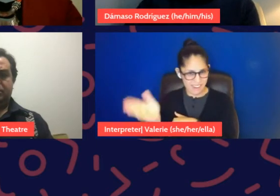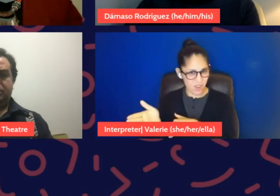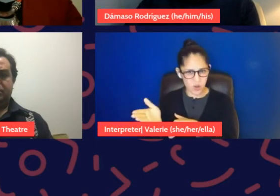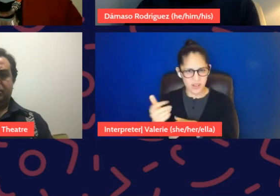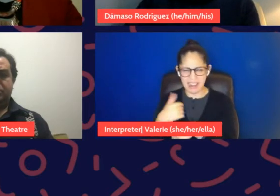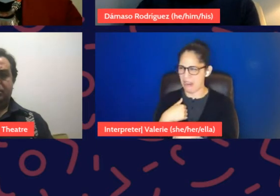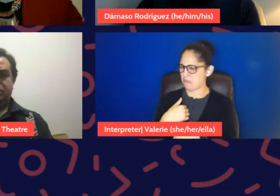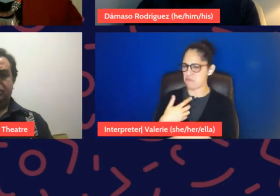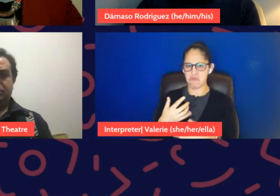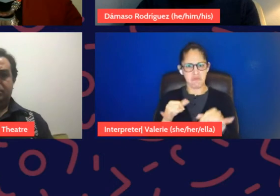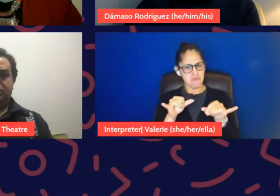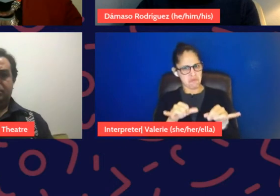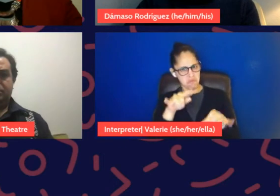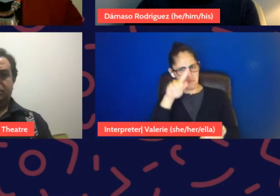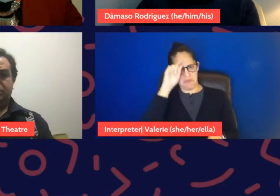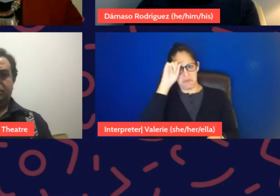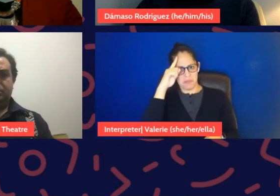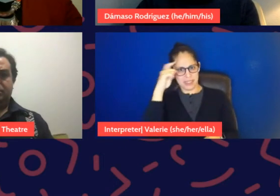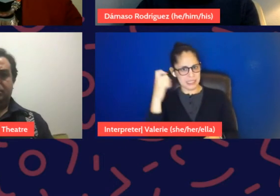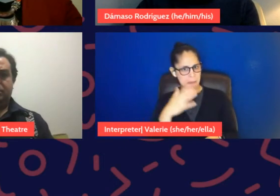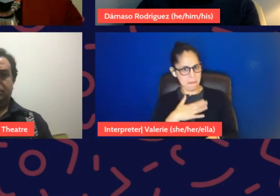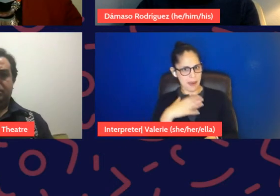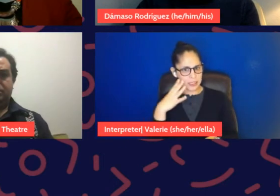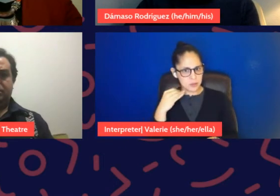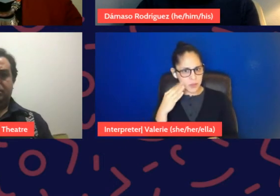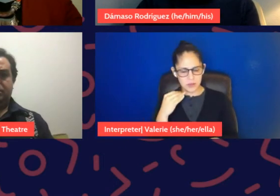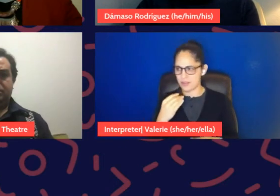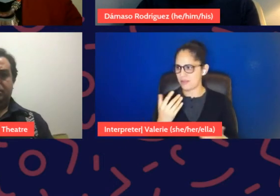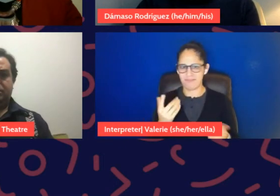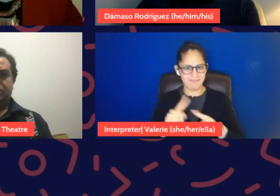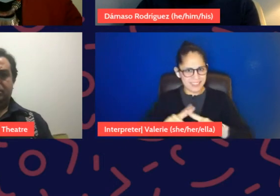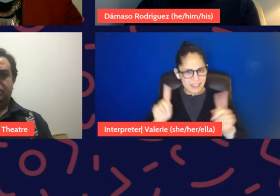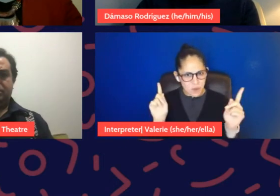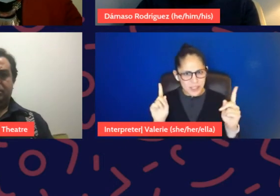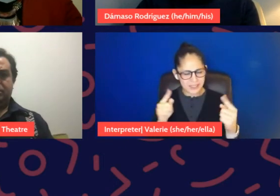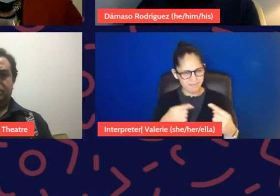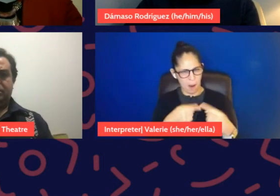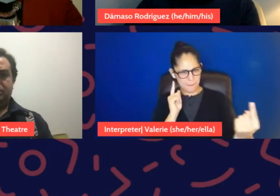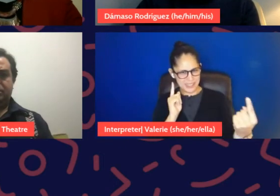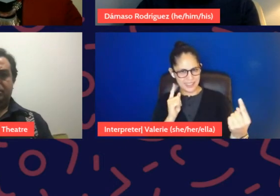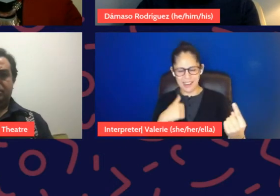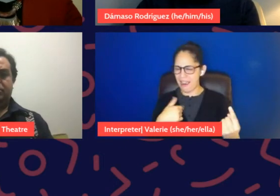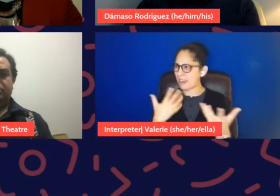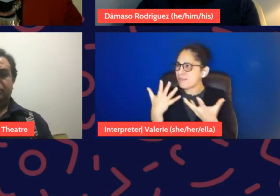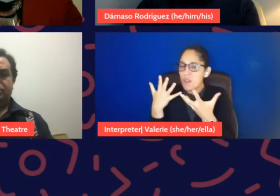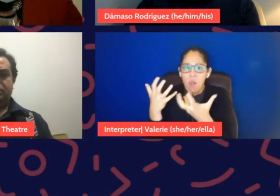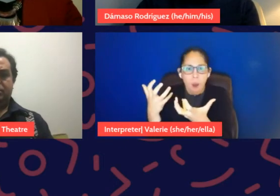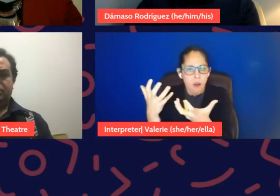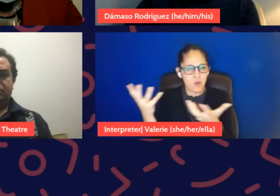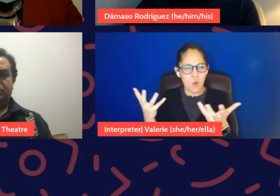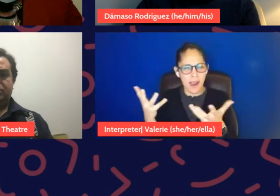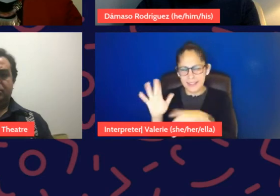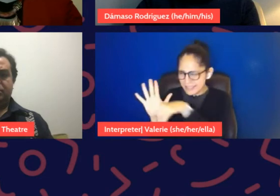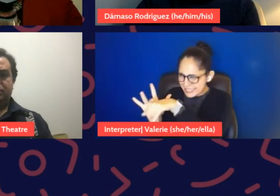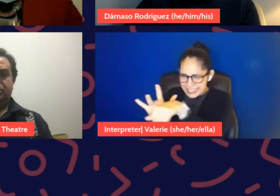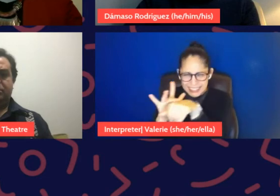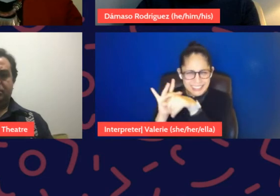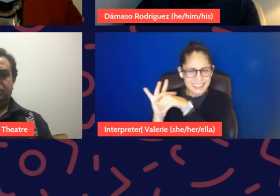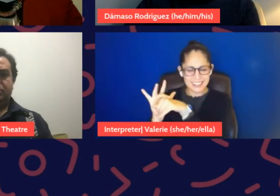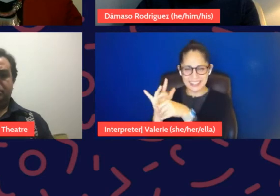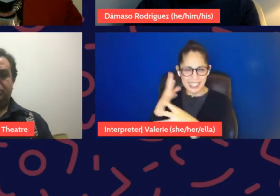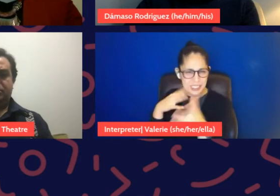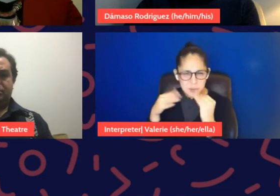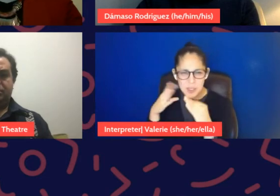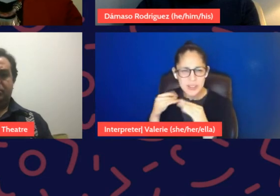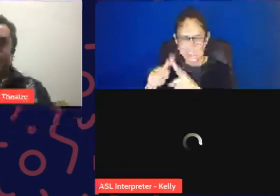that's a completely different experience from what I have. That's my longing. My longing is to go